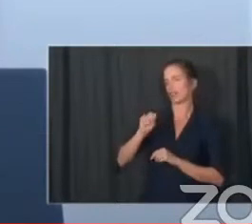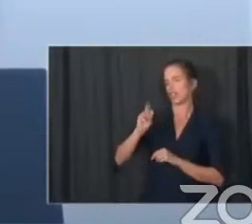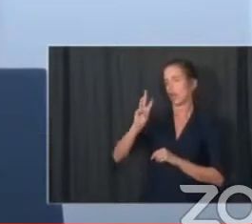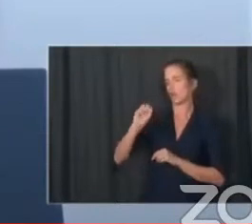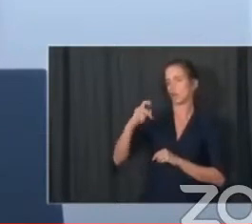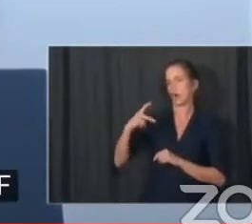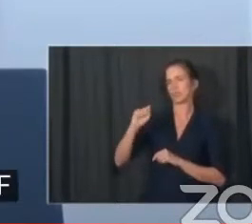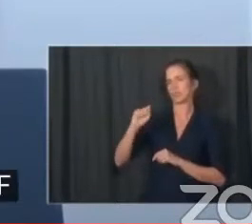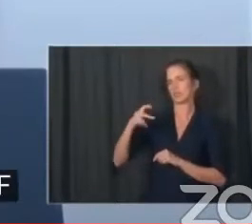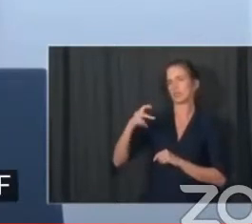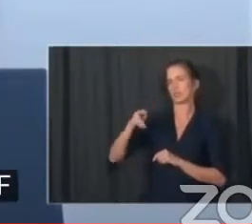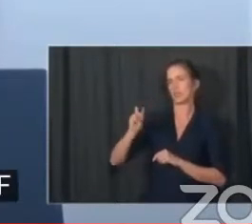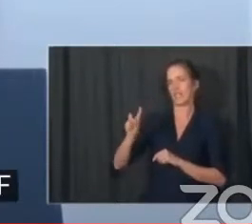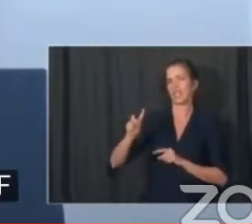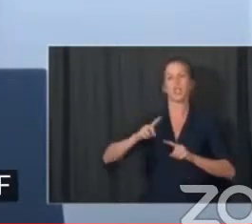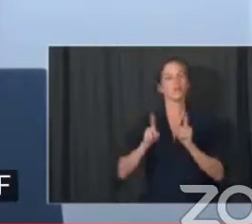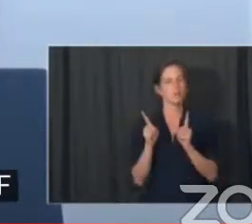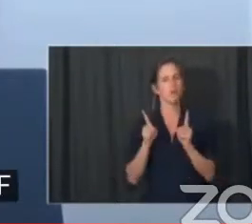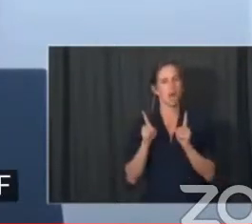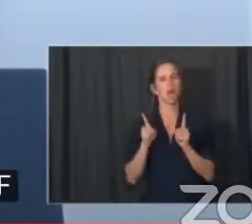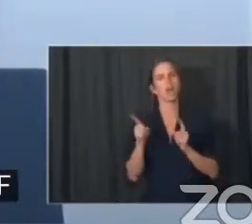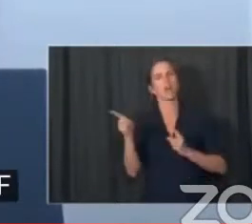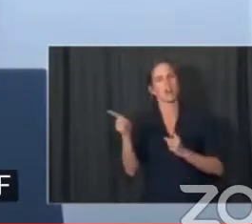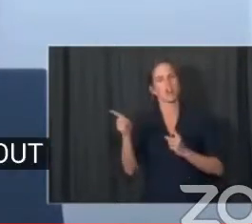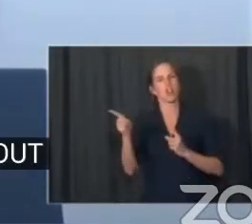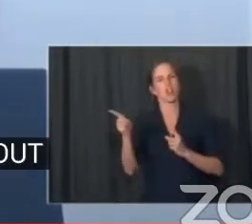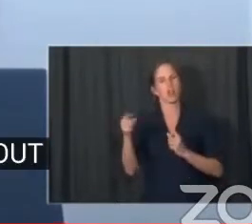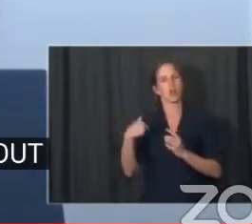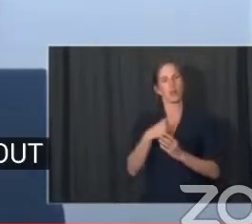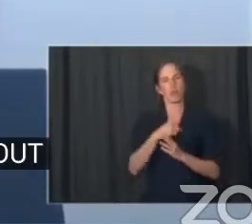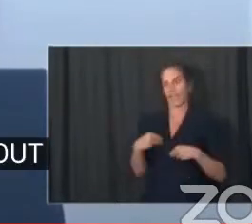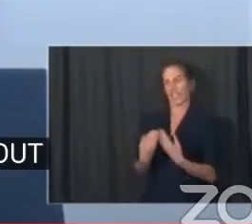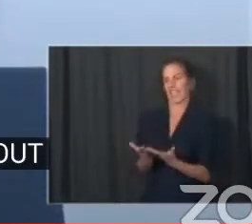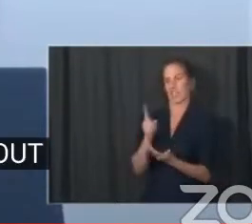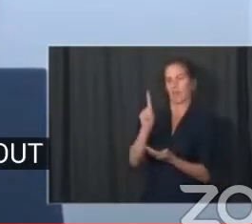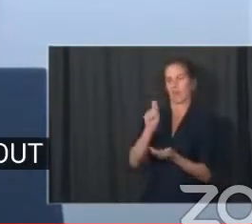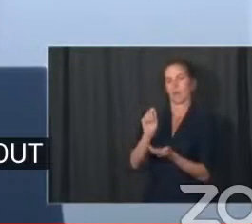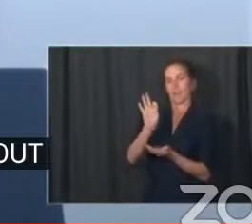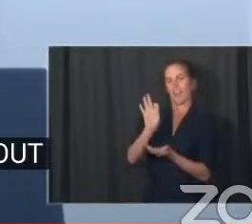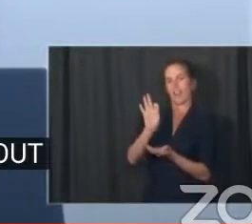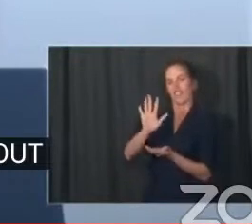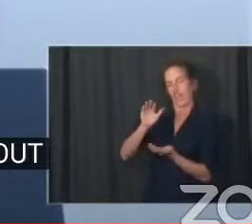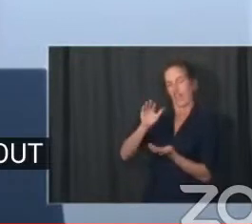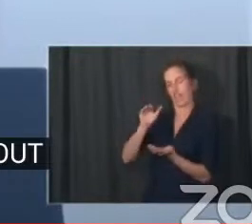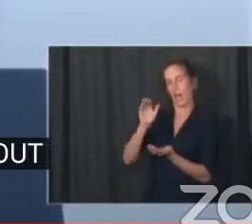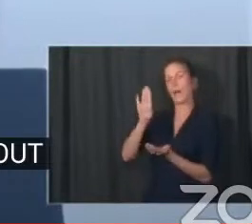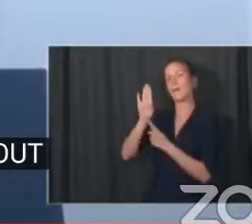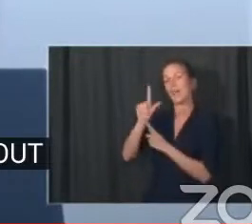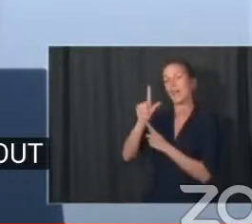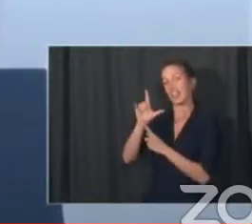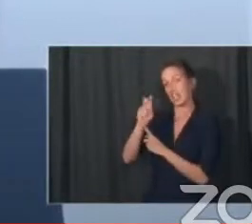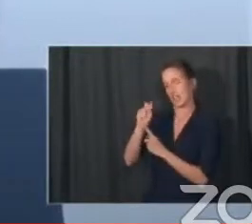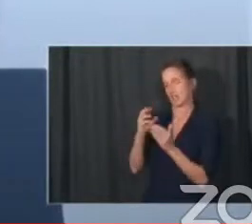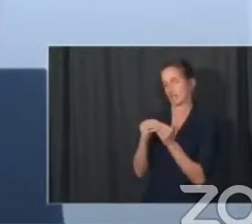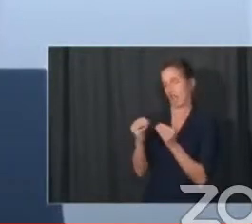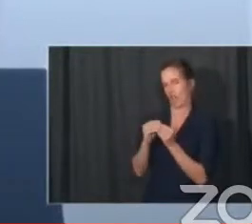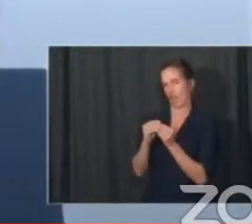Pfizer misrepresentation. They are de manera gratuita. That's why we gave them the $1.95 billion,